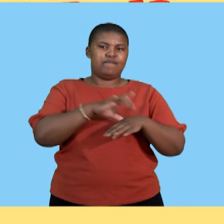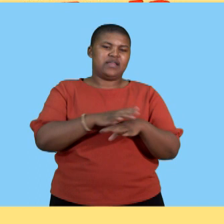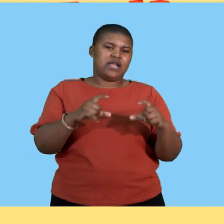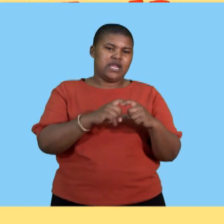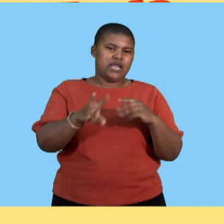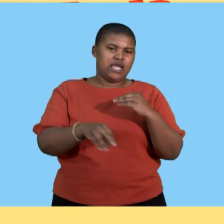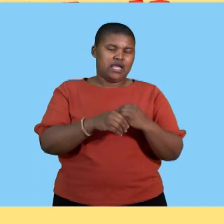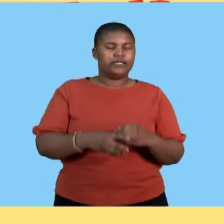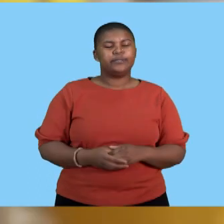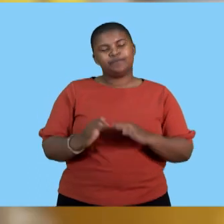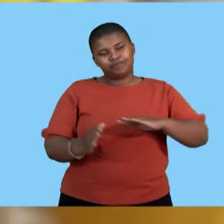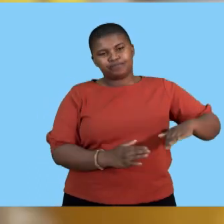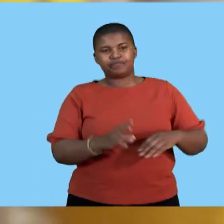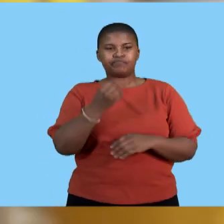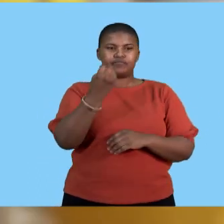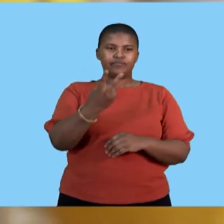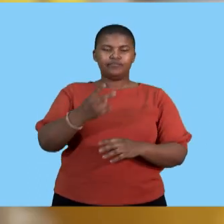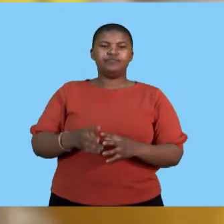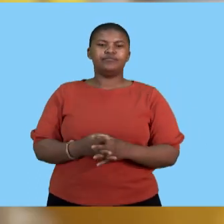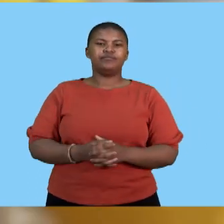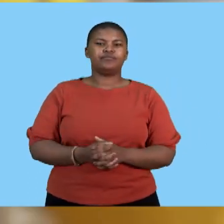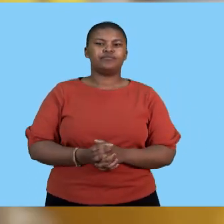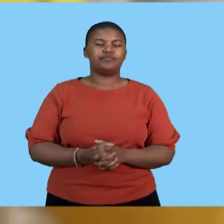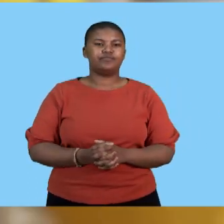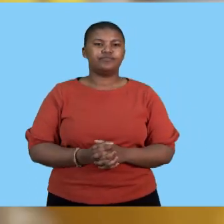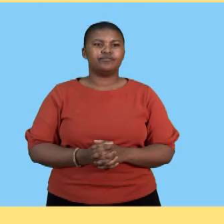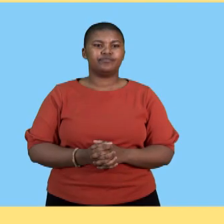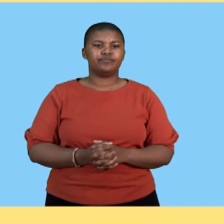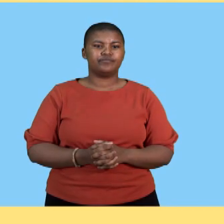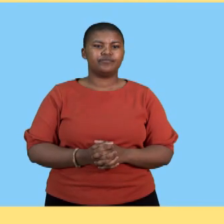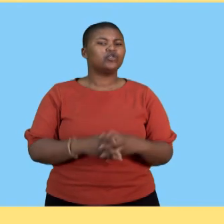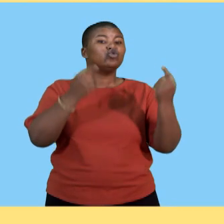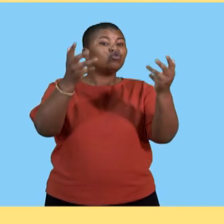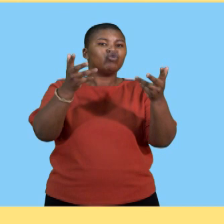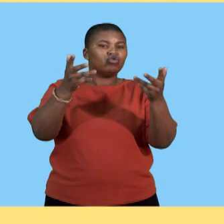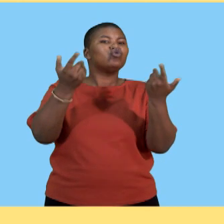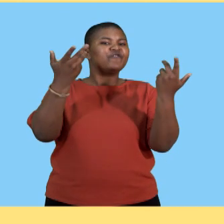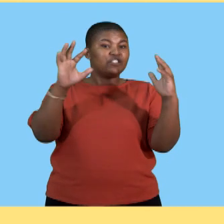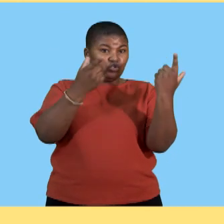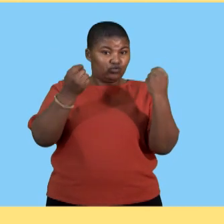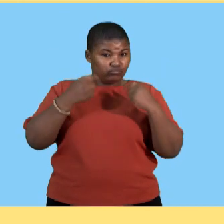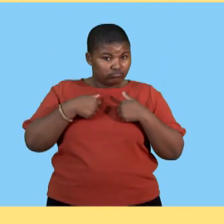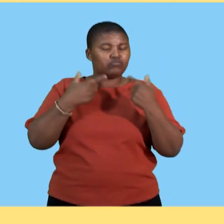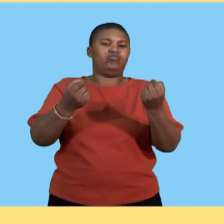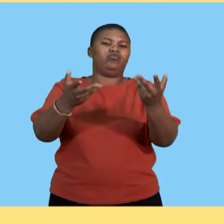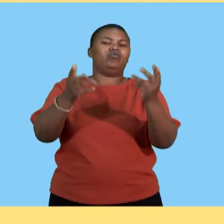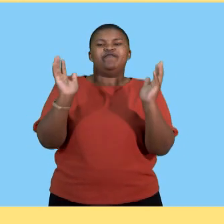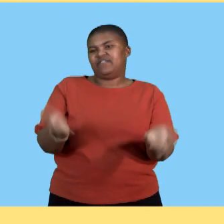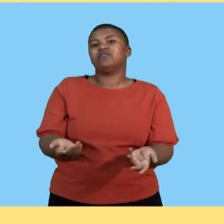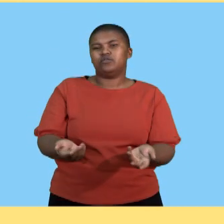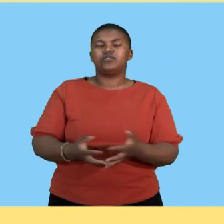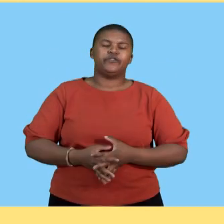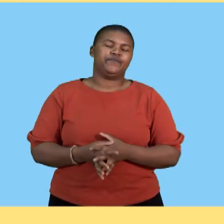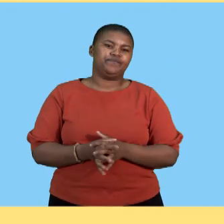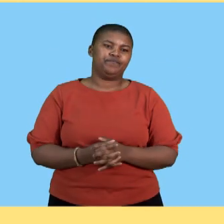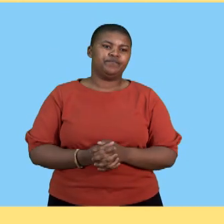aid. Let's look at the next adjustment. Okay, so this is how it would have been done. This is what exactly we have done when I